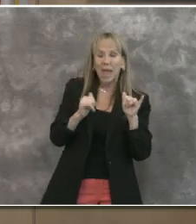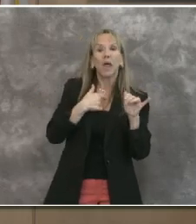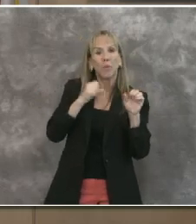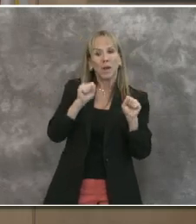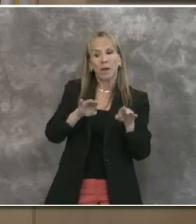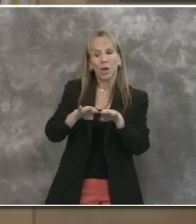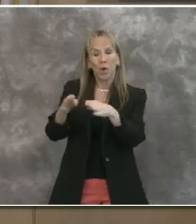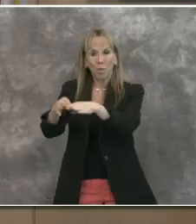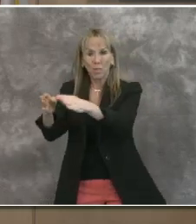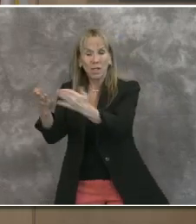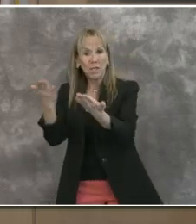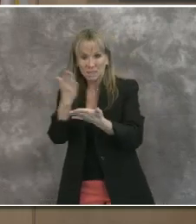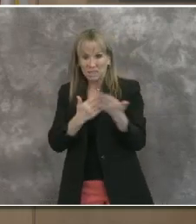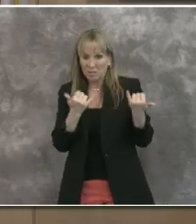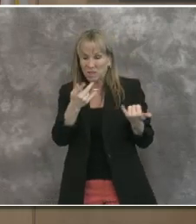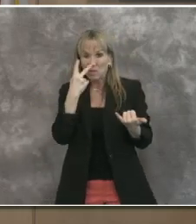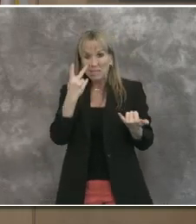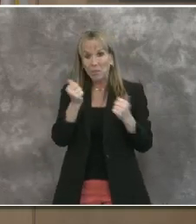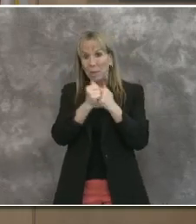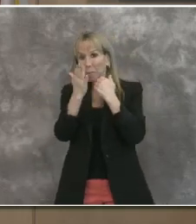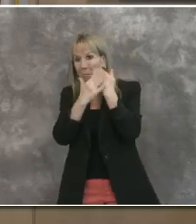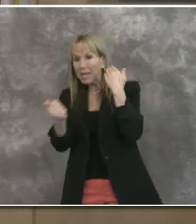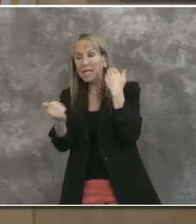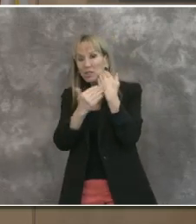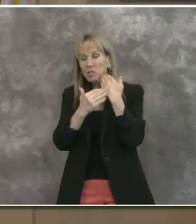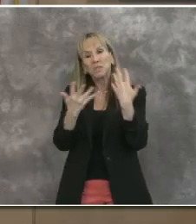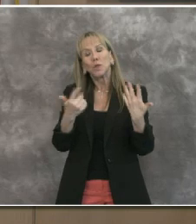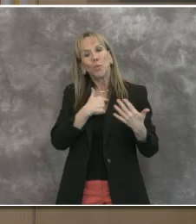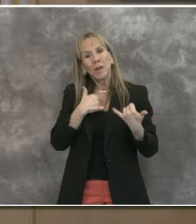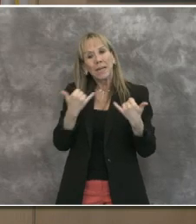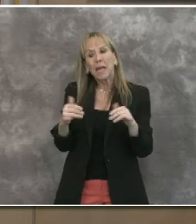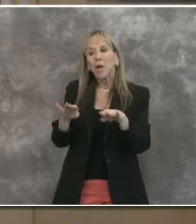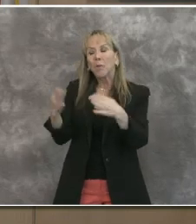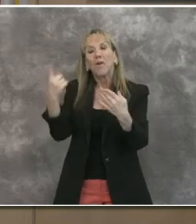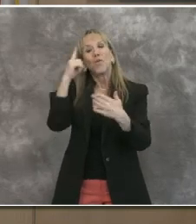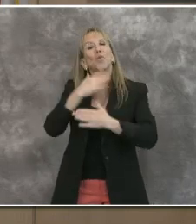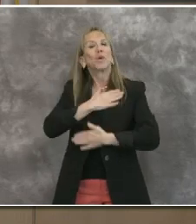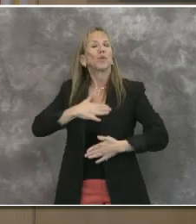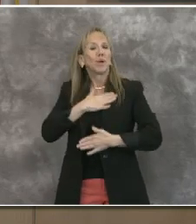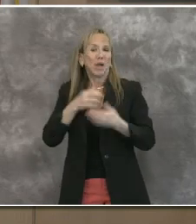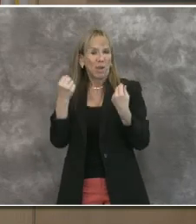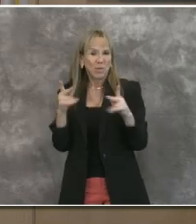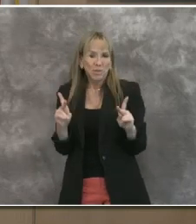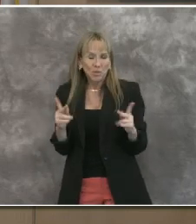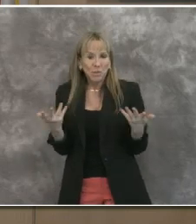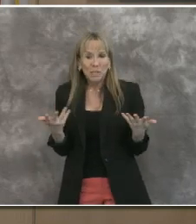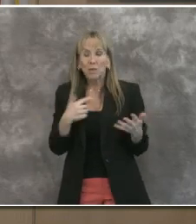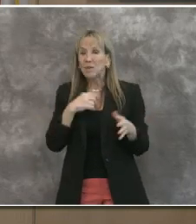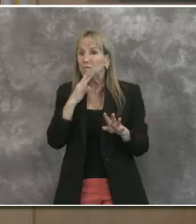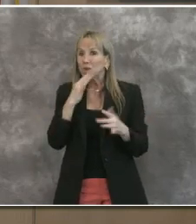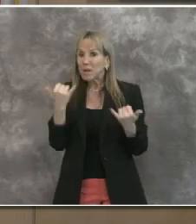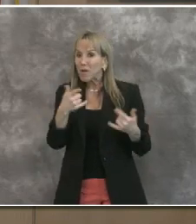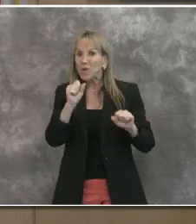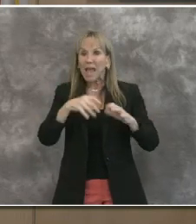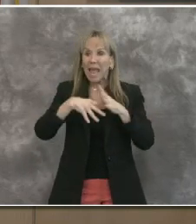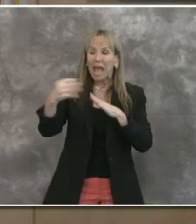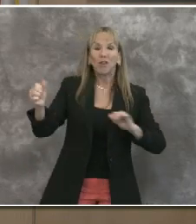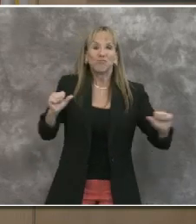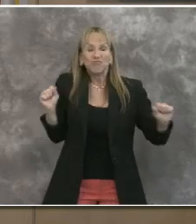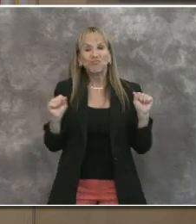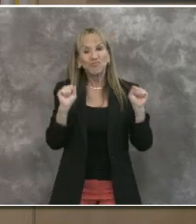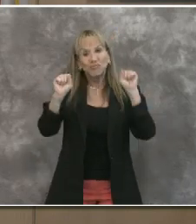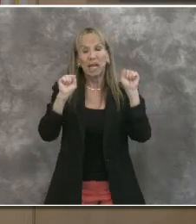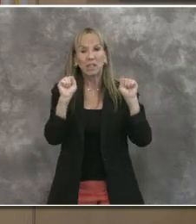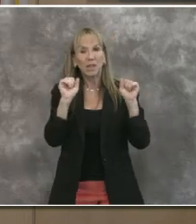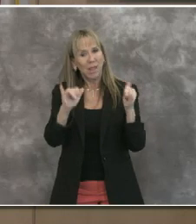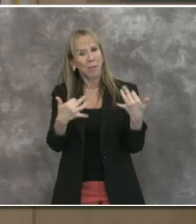taken some steps forward as it relates to beaches, primarily designed to provide recreational opportunity. We've talked about getting outside and exercising being